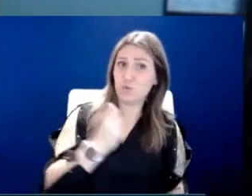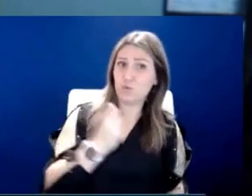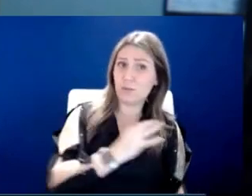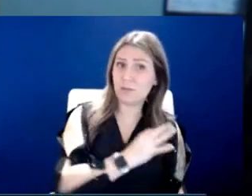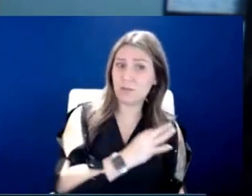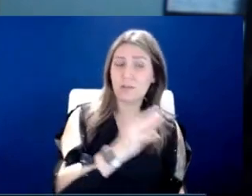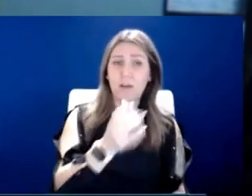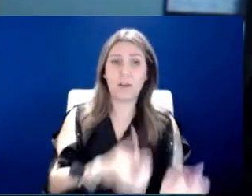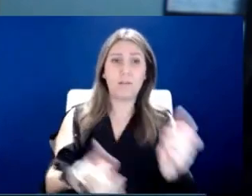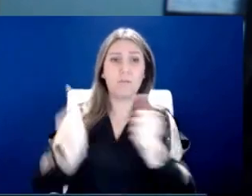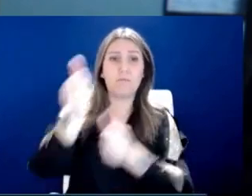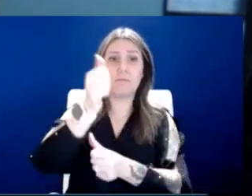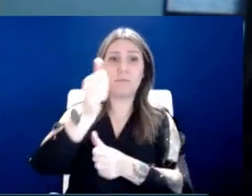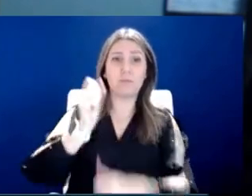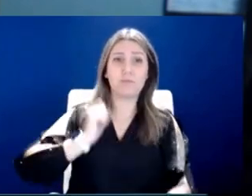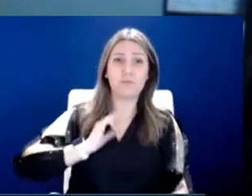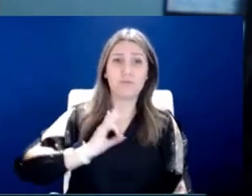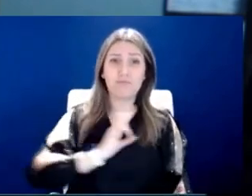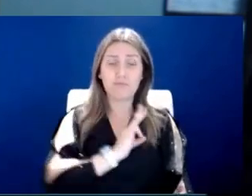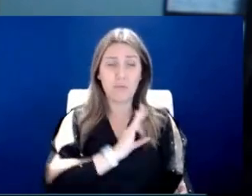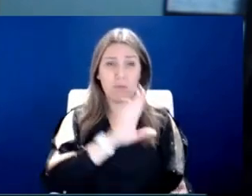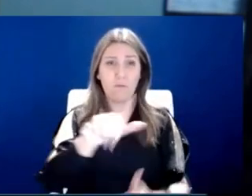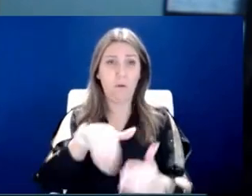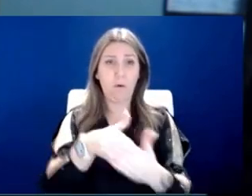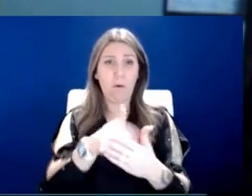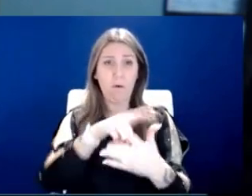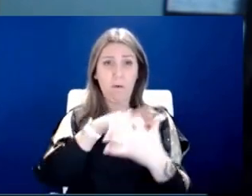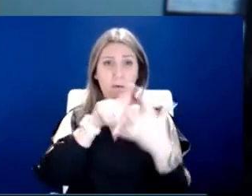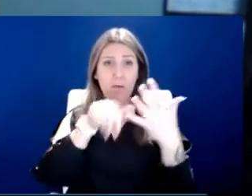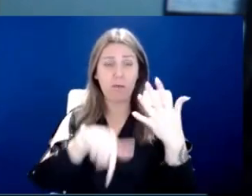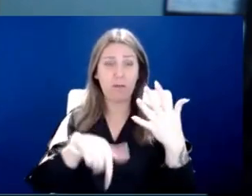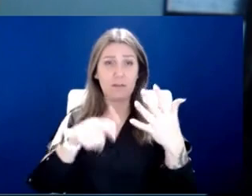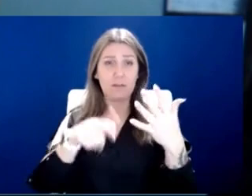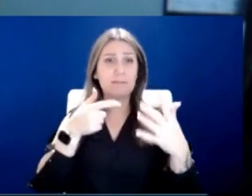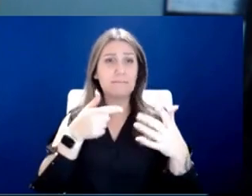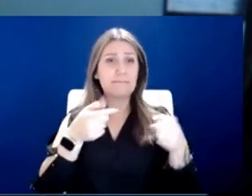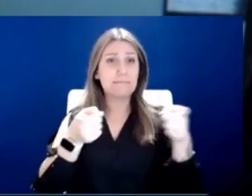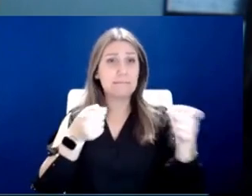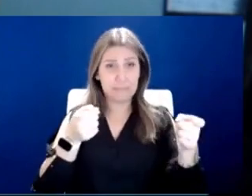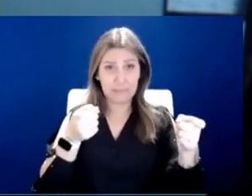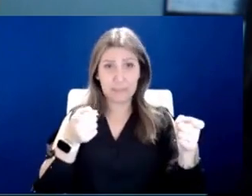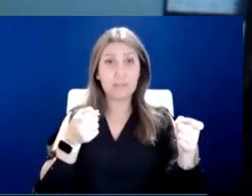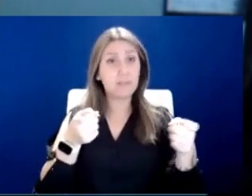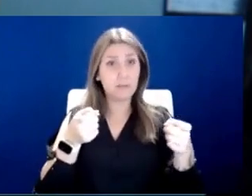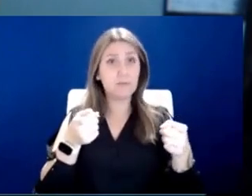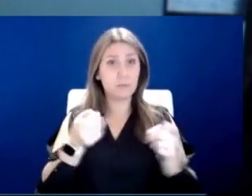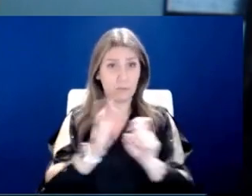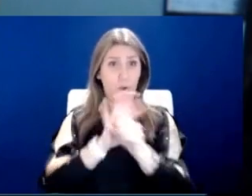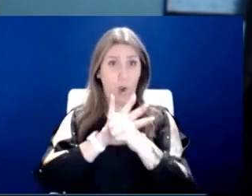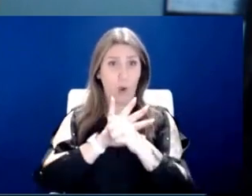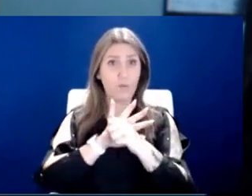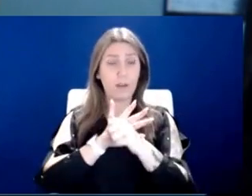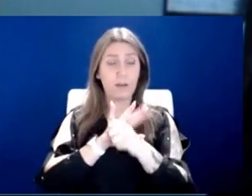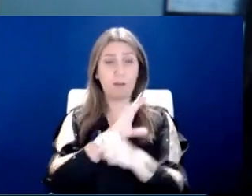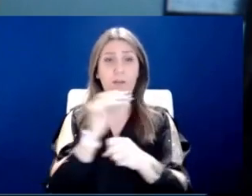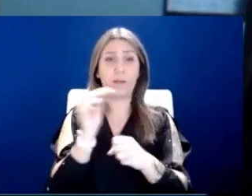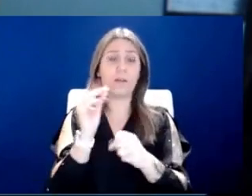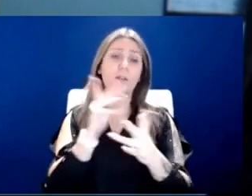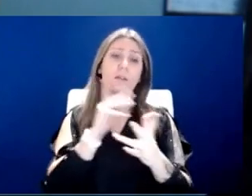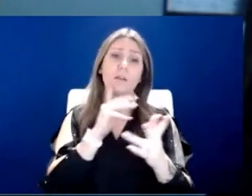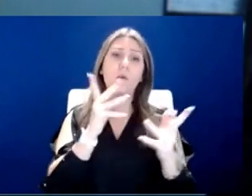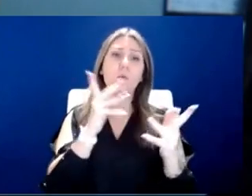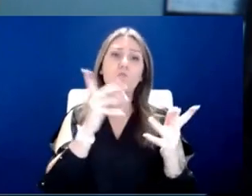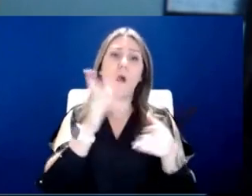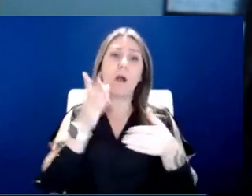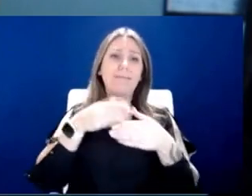staff that we're still dealing with this pandemic and what some of the consequences may be